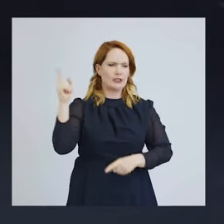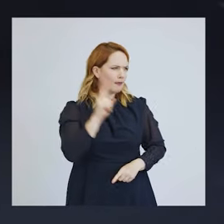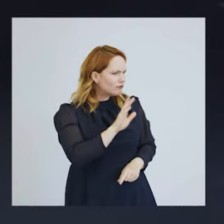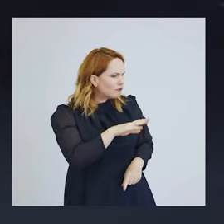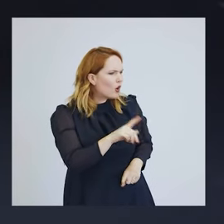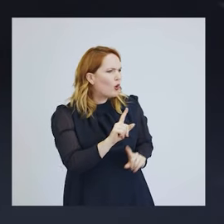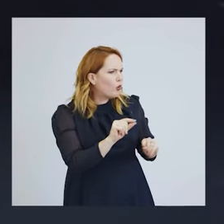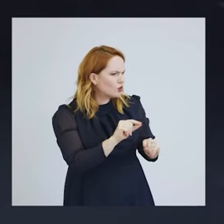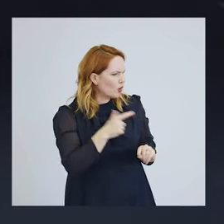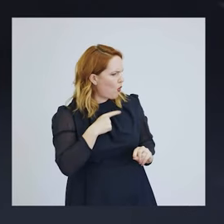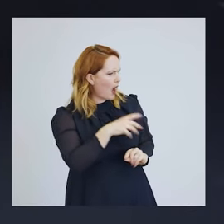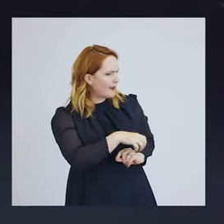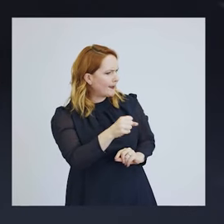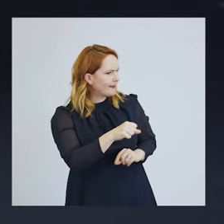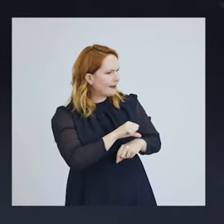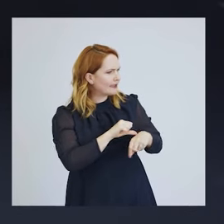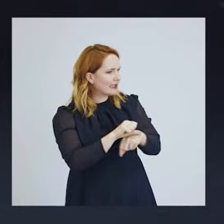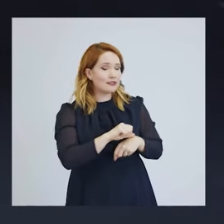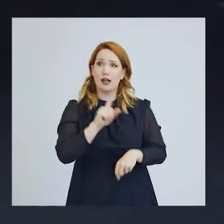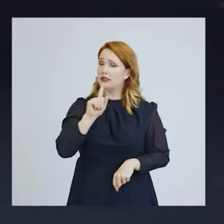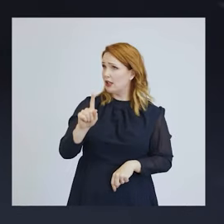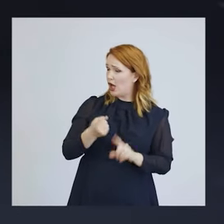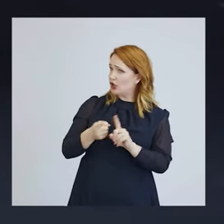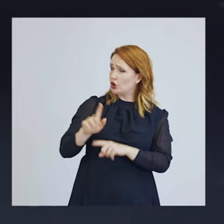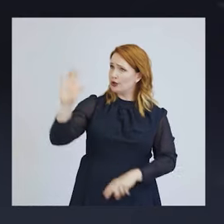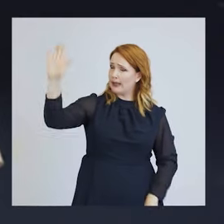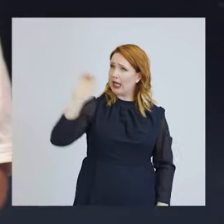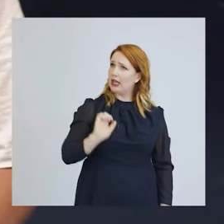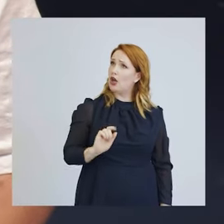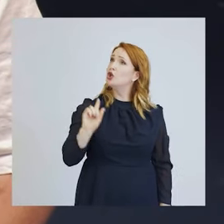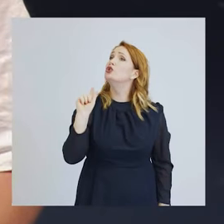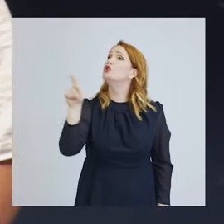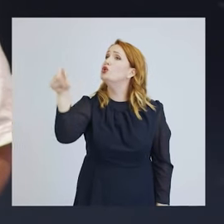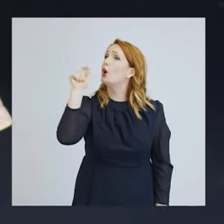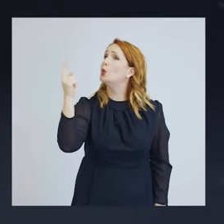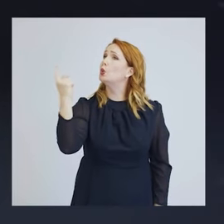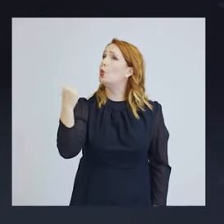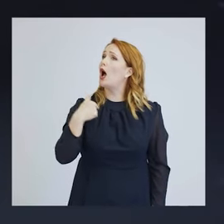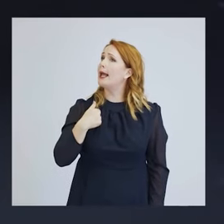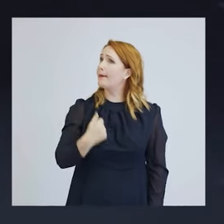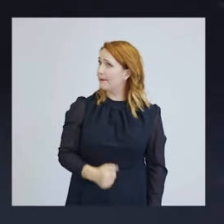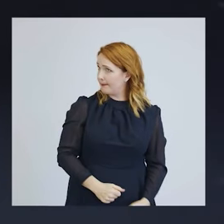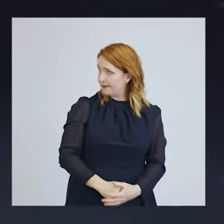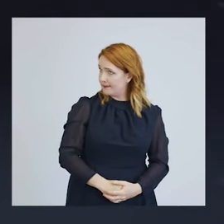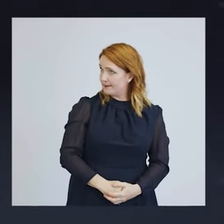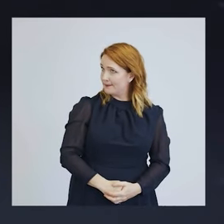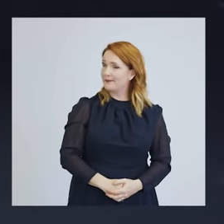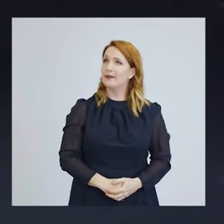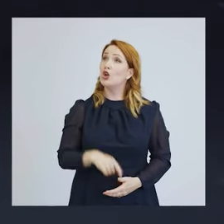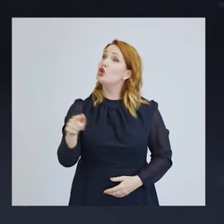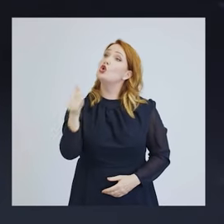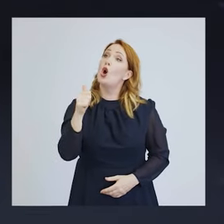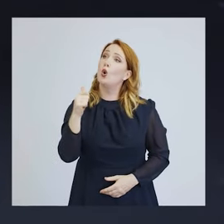started eating them. And then she comes over and says, "Excuse me, what do you think you're doing?" And I said to her, "Excuse me, do you know who I am?